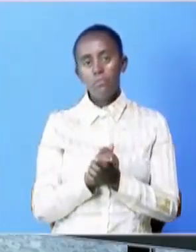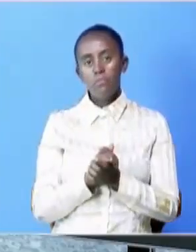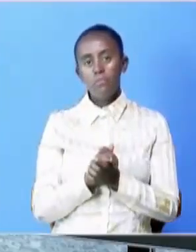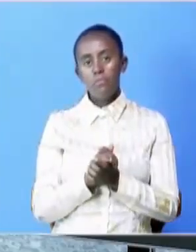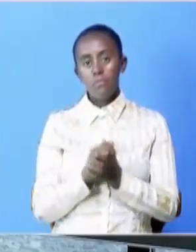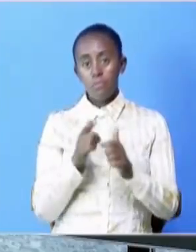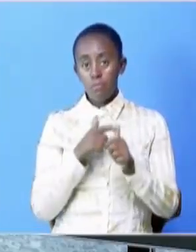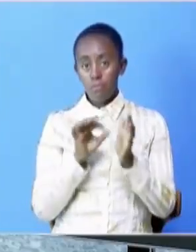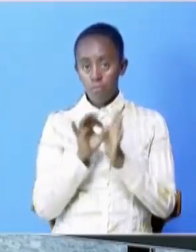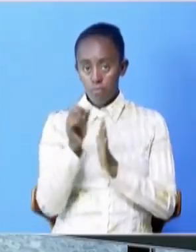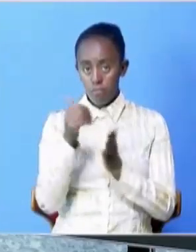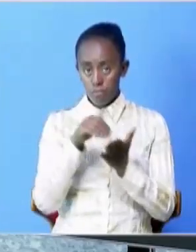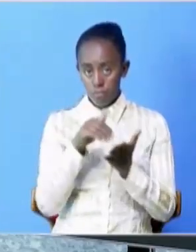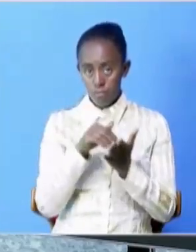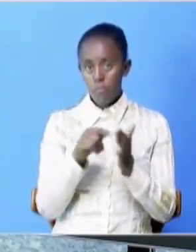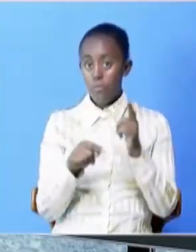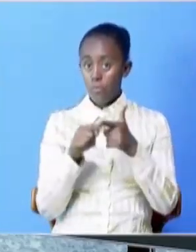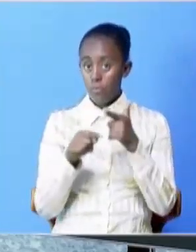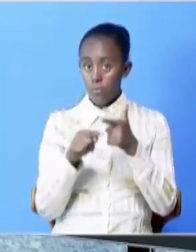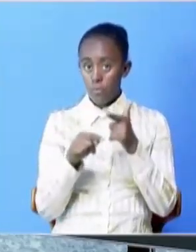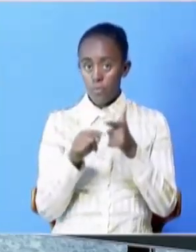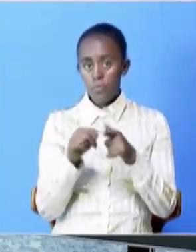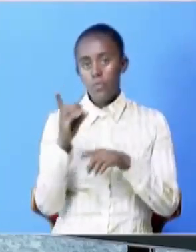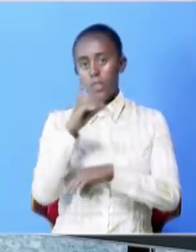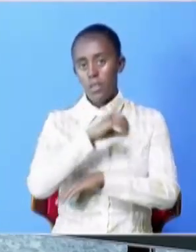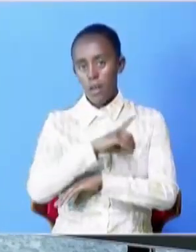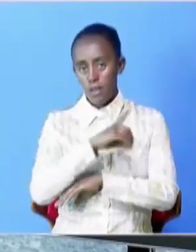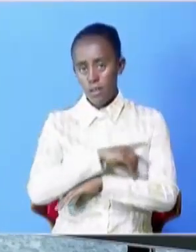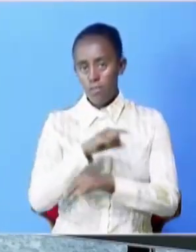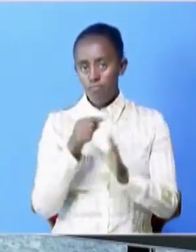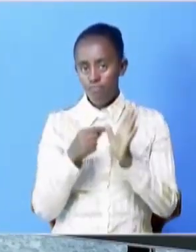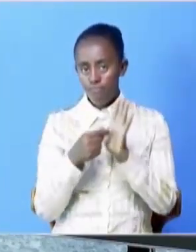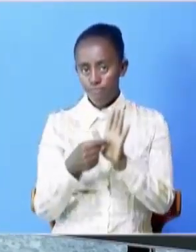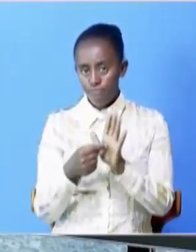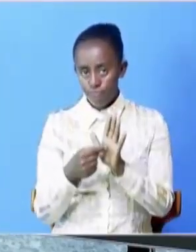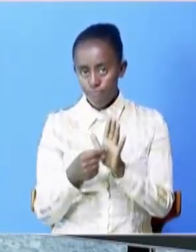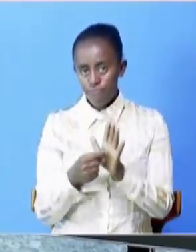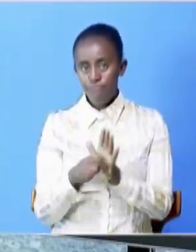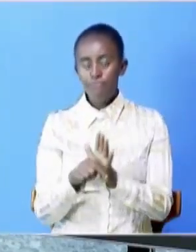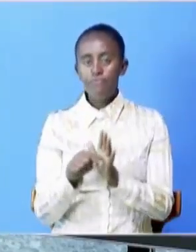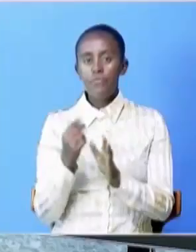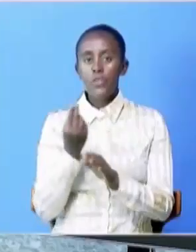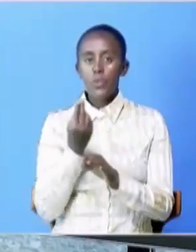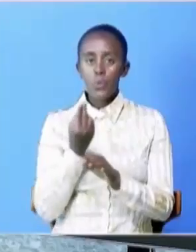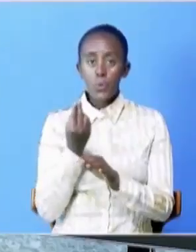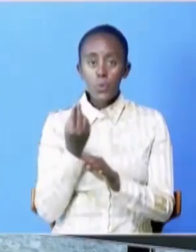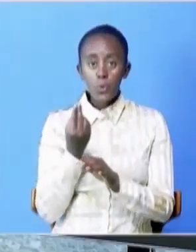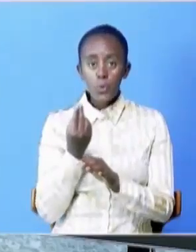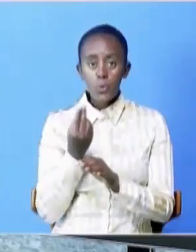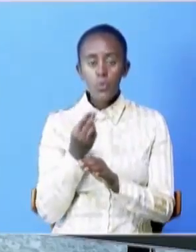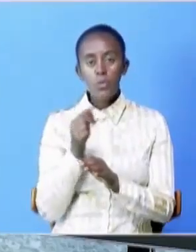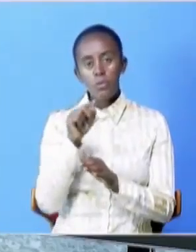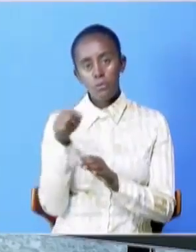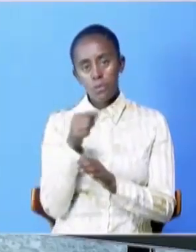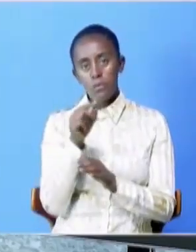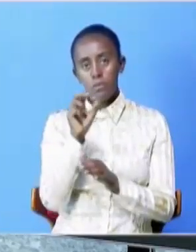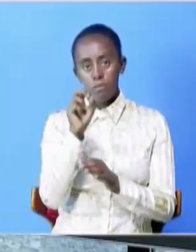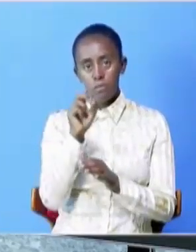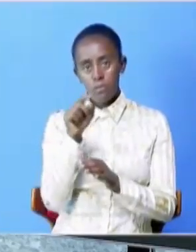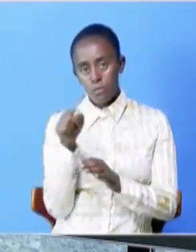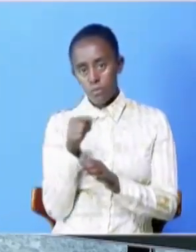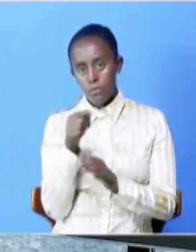right? The second one is showing dates. When we're showing dates, we have used comma to